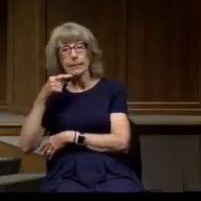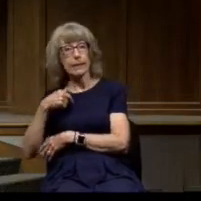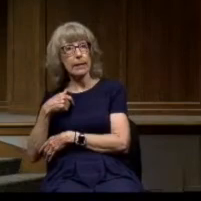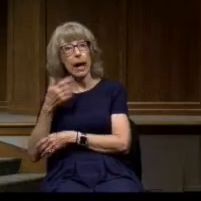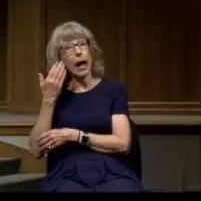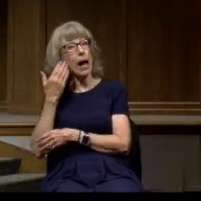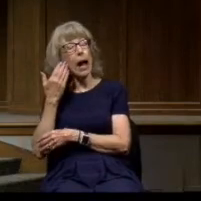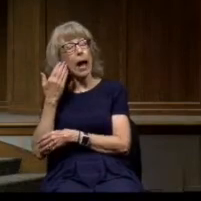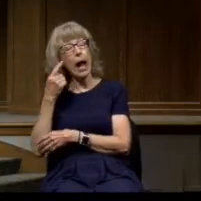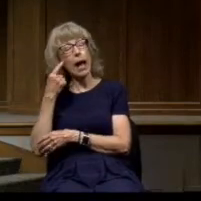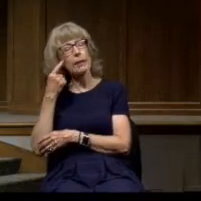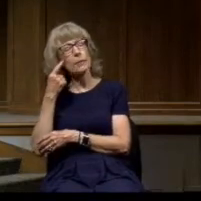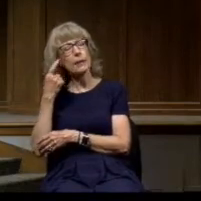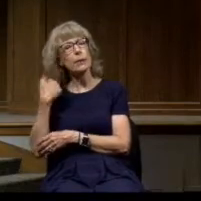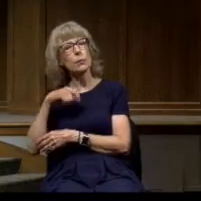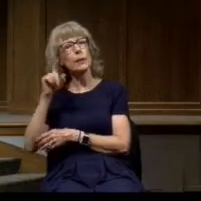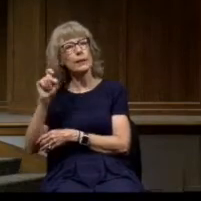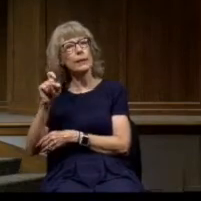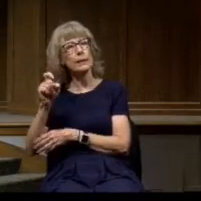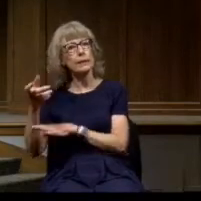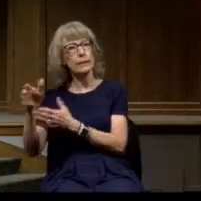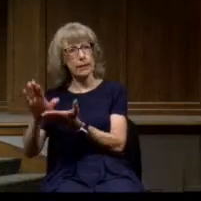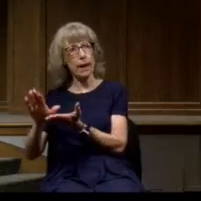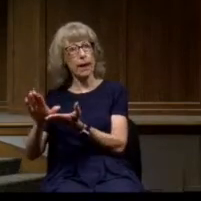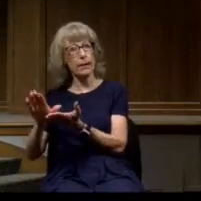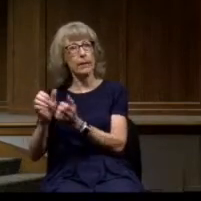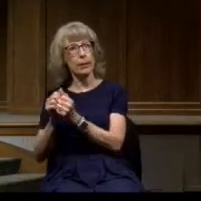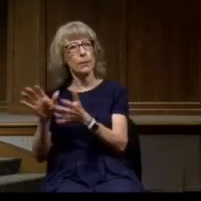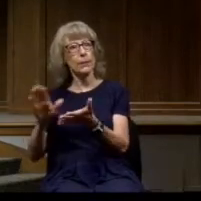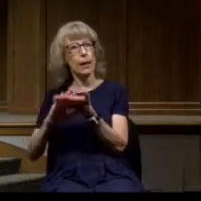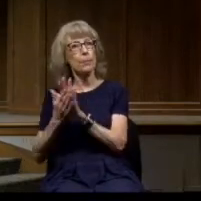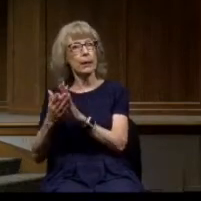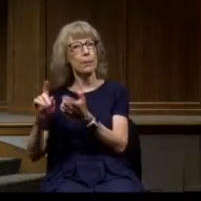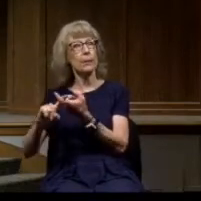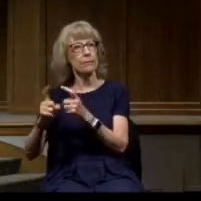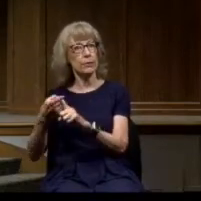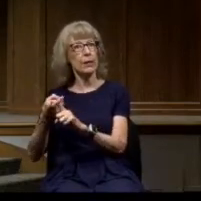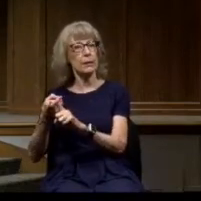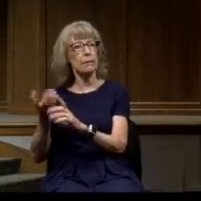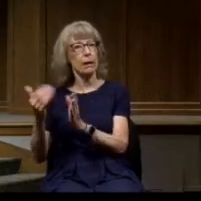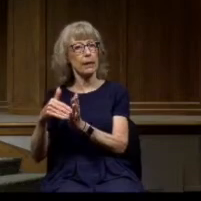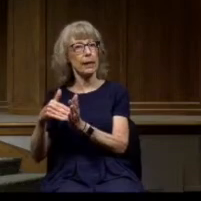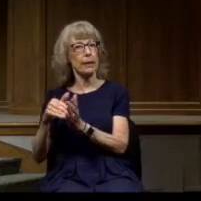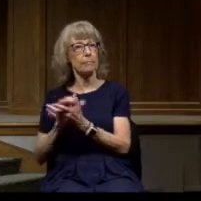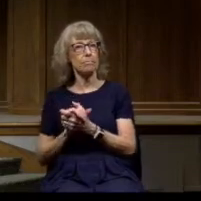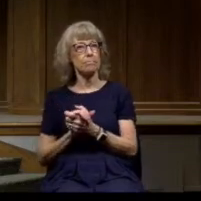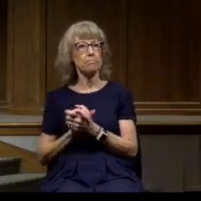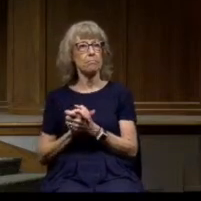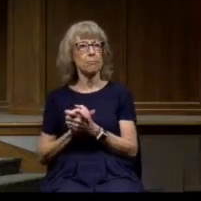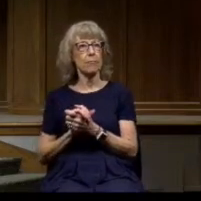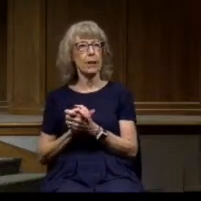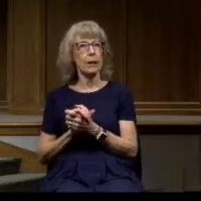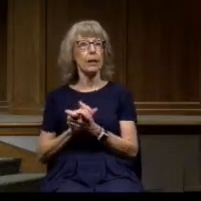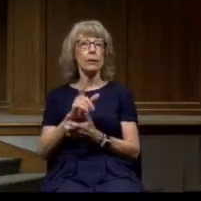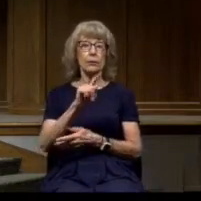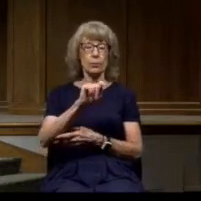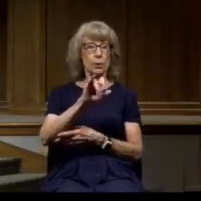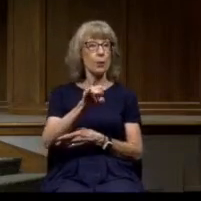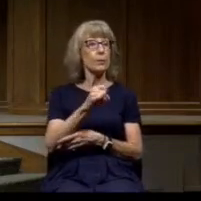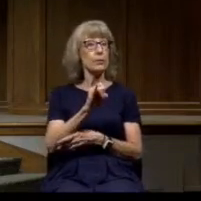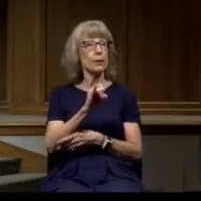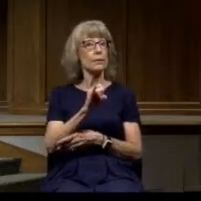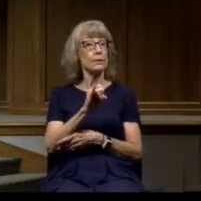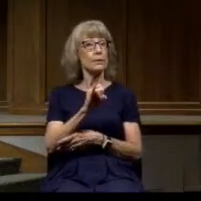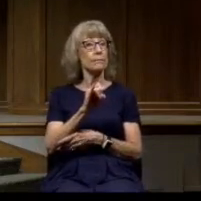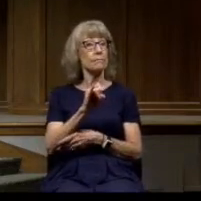Jefferson writes back. In fact, they exchange just a handful of letters. And what's so interesting when you go back and read these letters, they